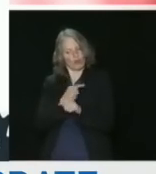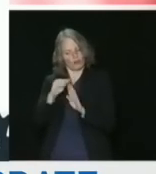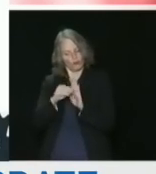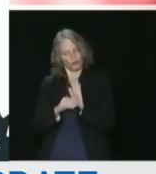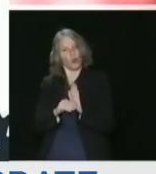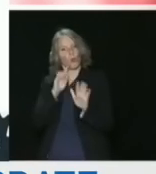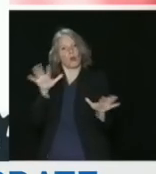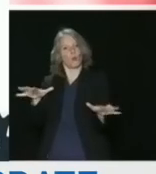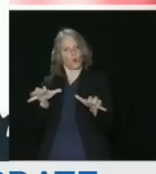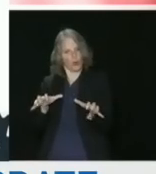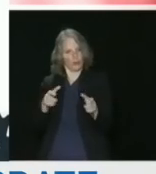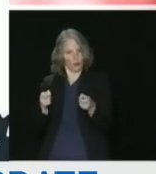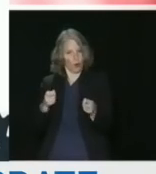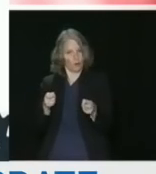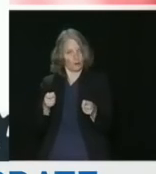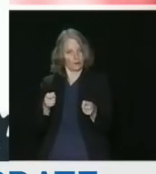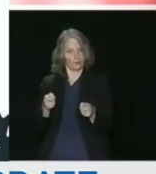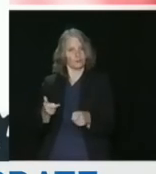Diapositive 2.